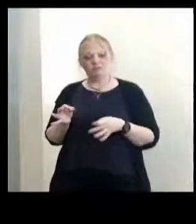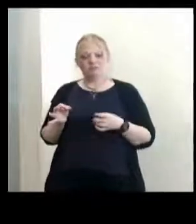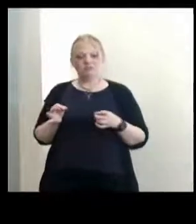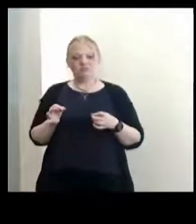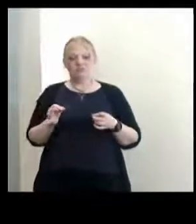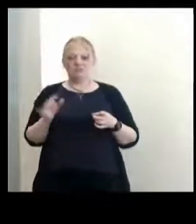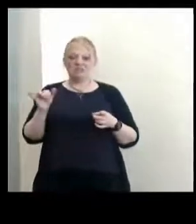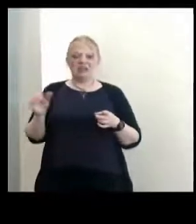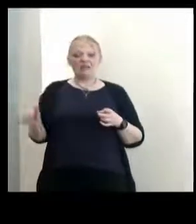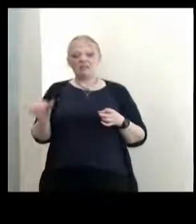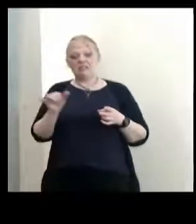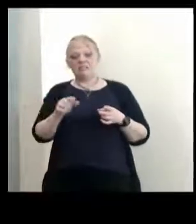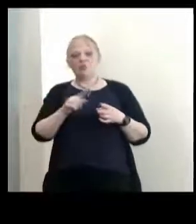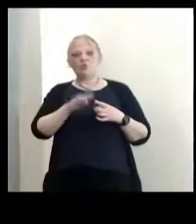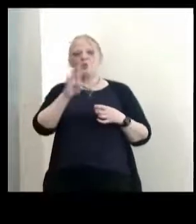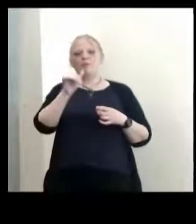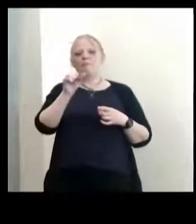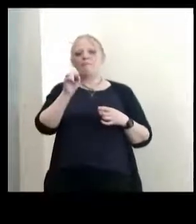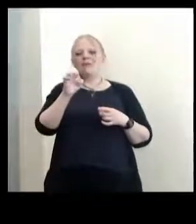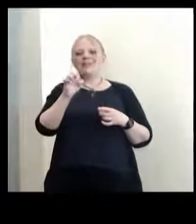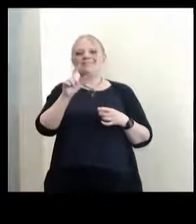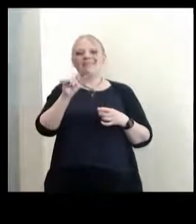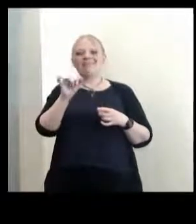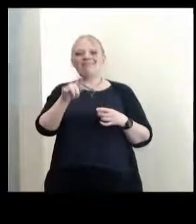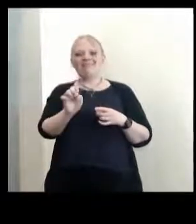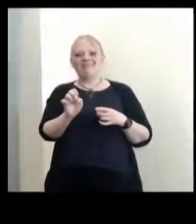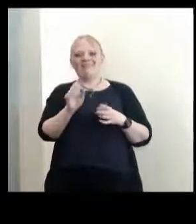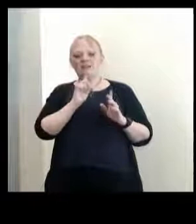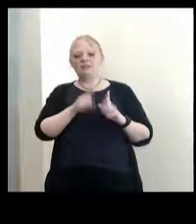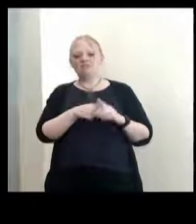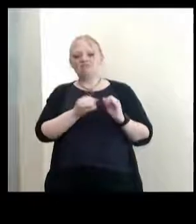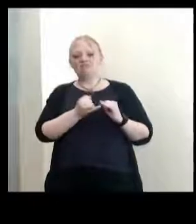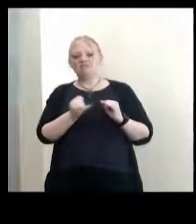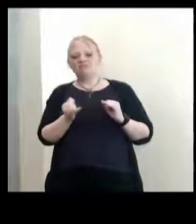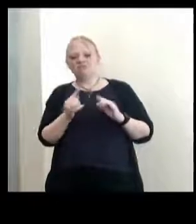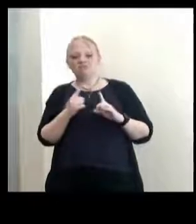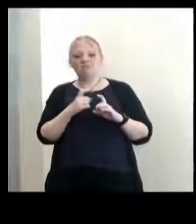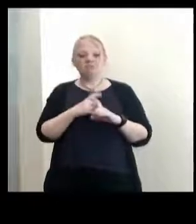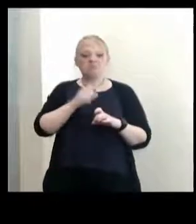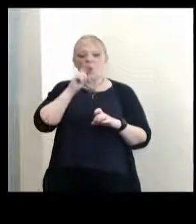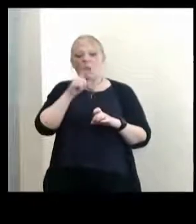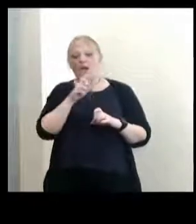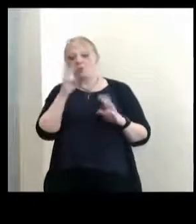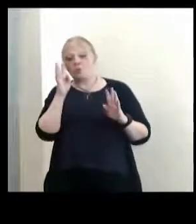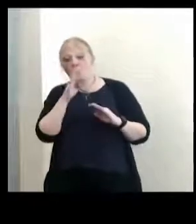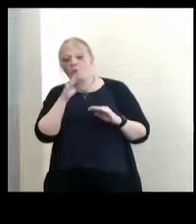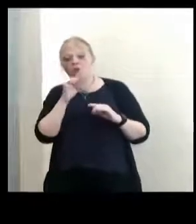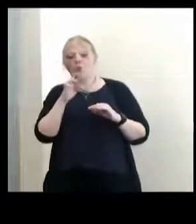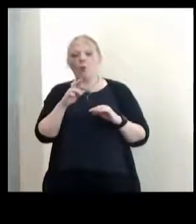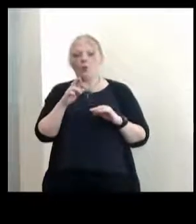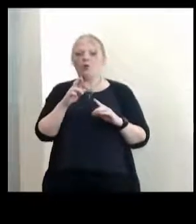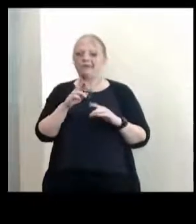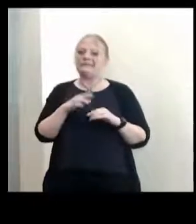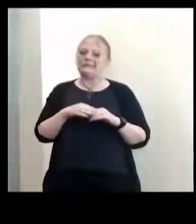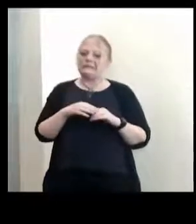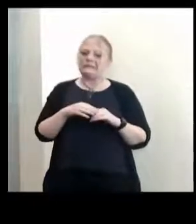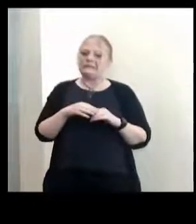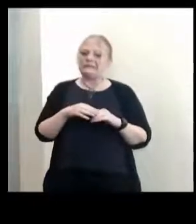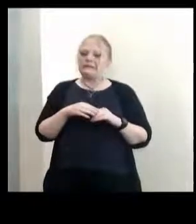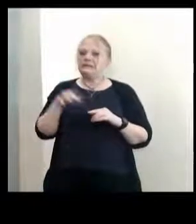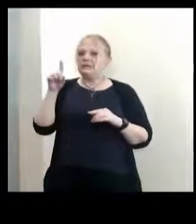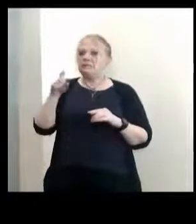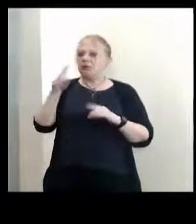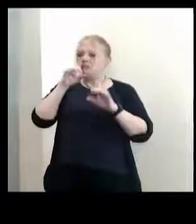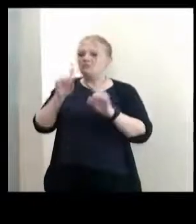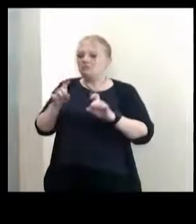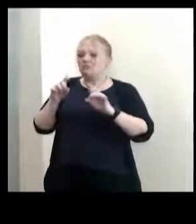similar to the baseline incidence of this complication and we don't have to worry about it? Or do we really need more information and